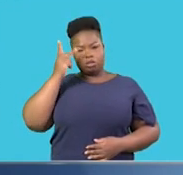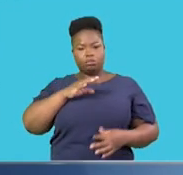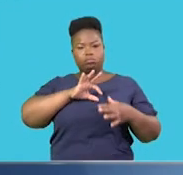important. So,